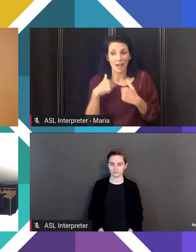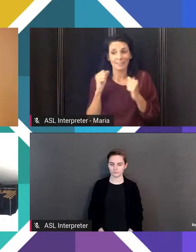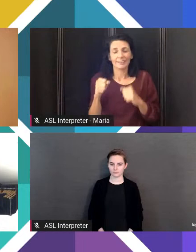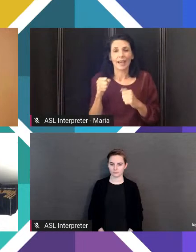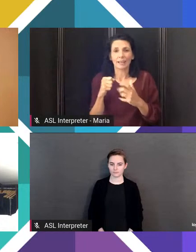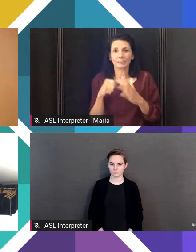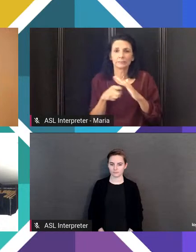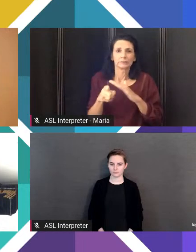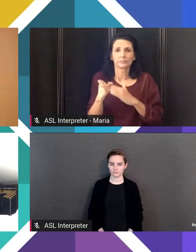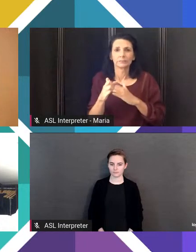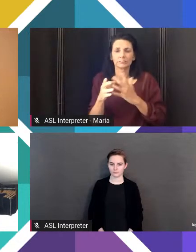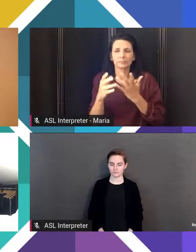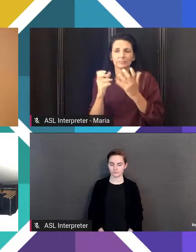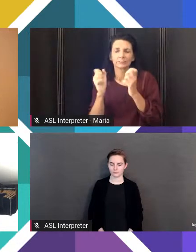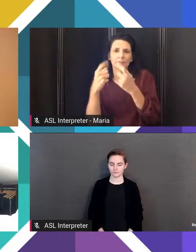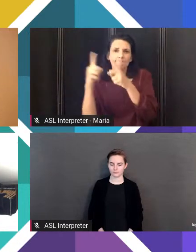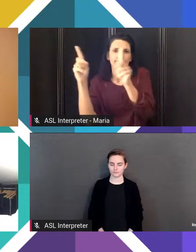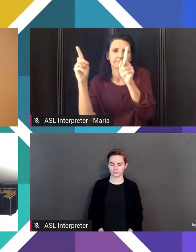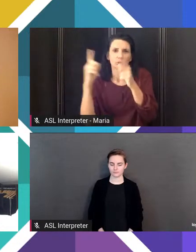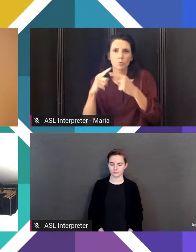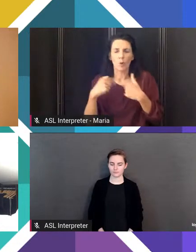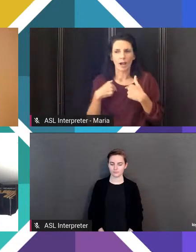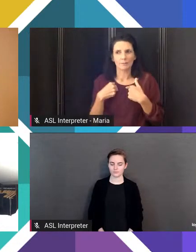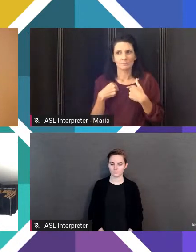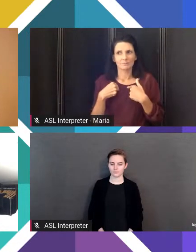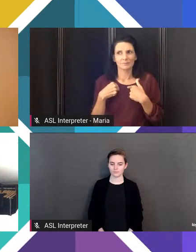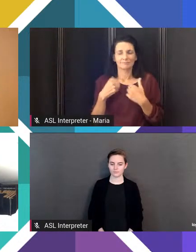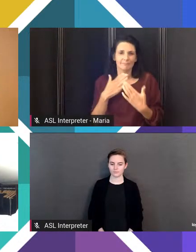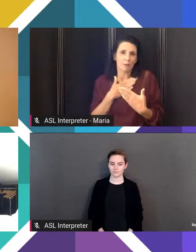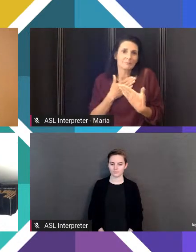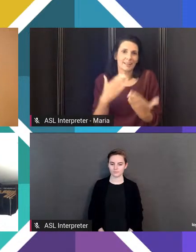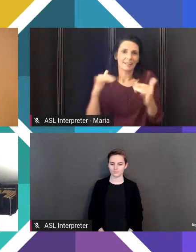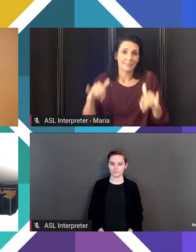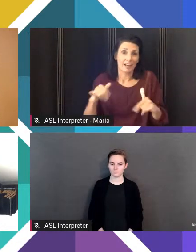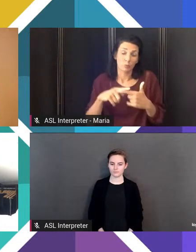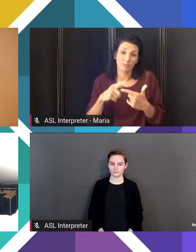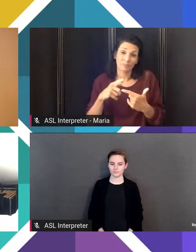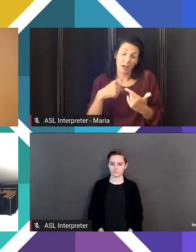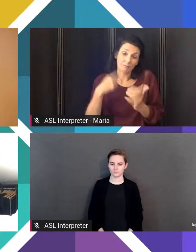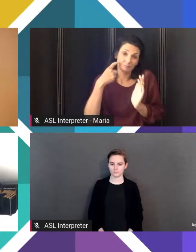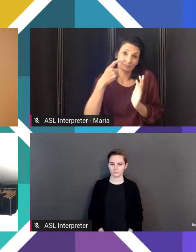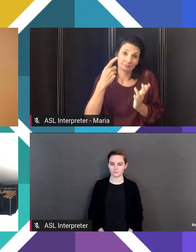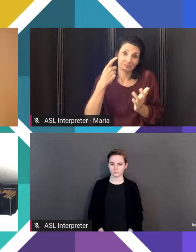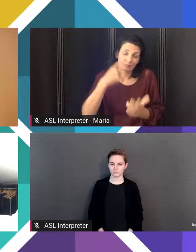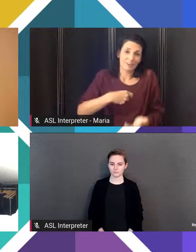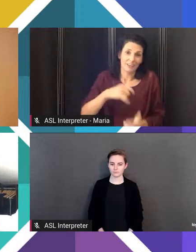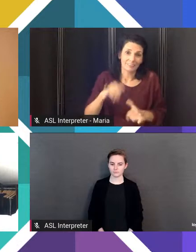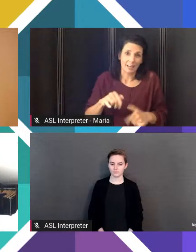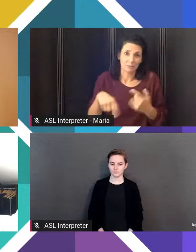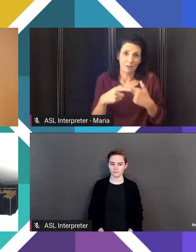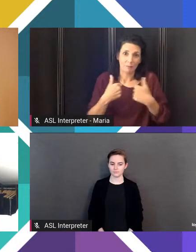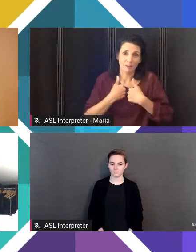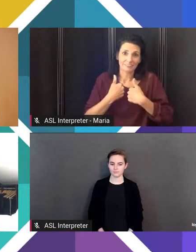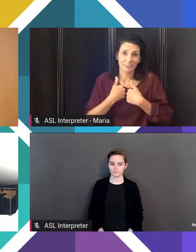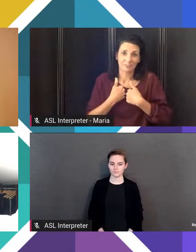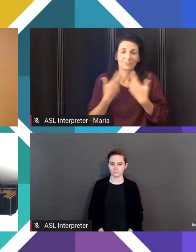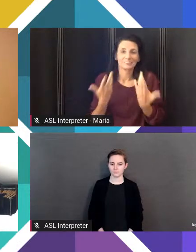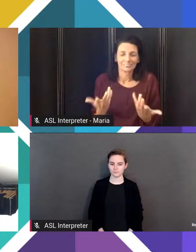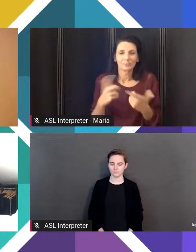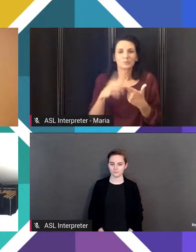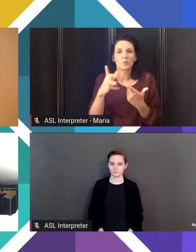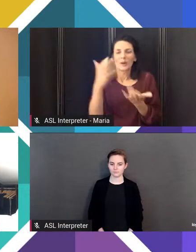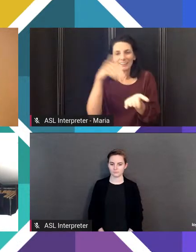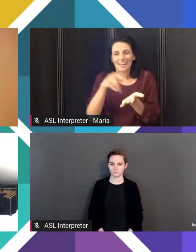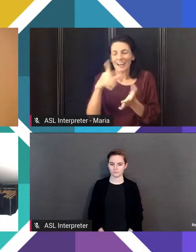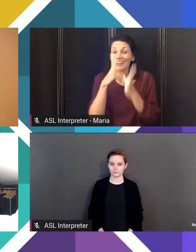I say that with, you know, with that recognition. But yeah, I mean, I hate this question, and